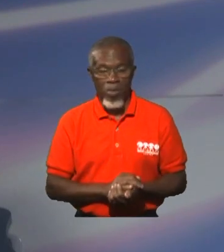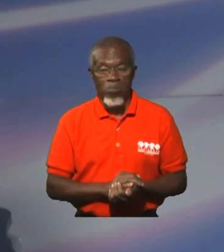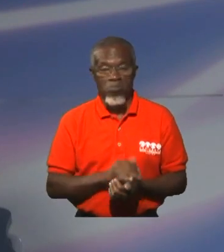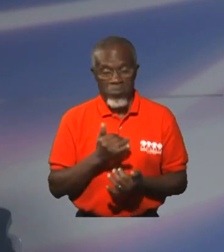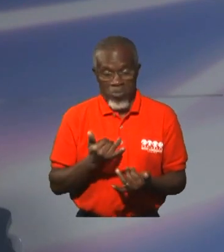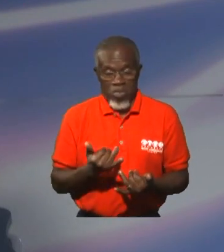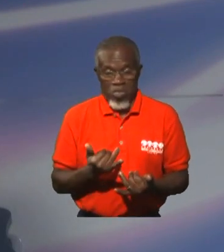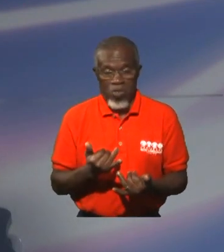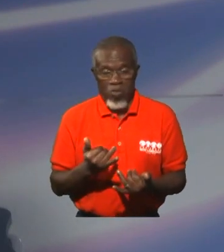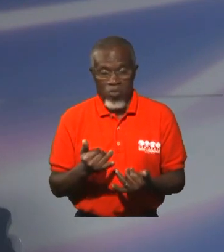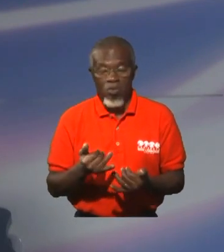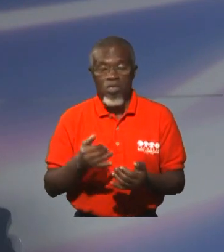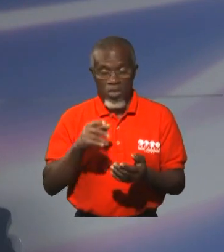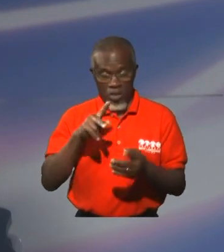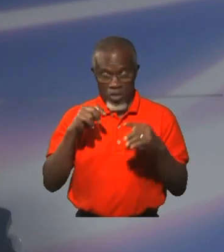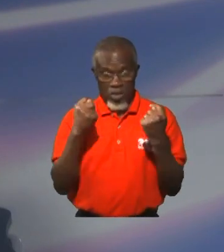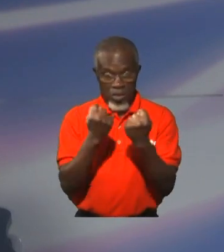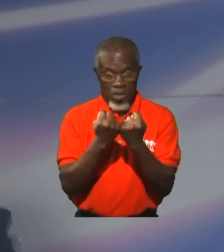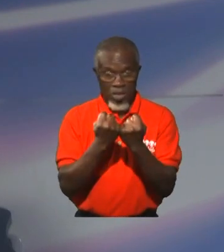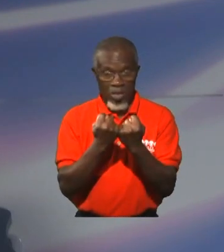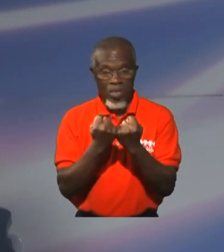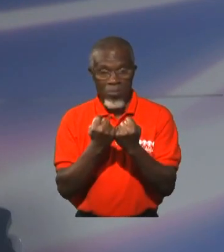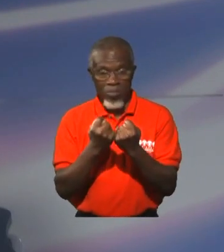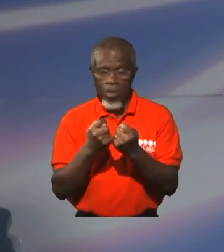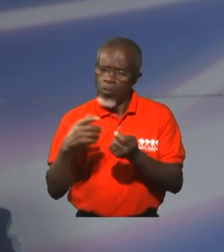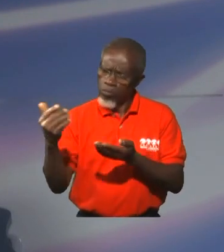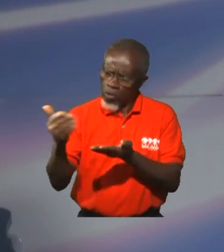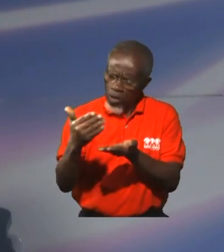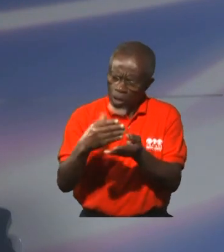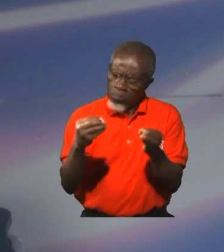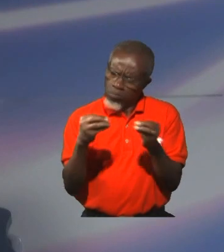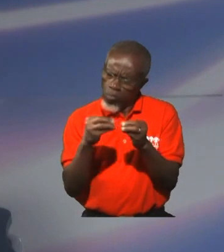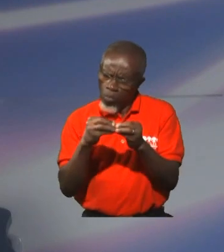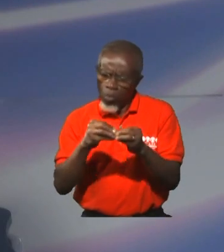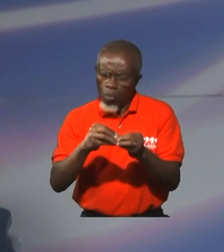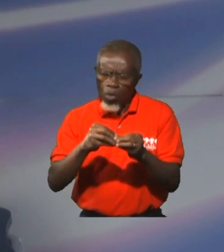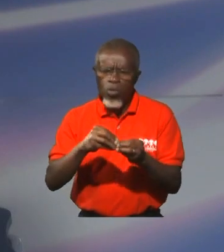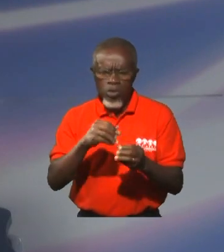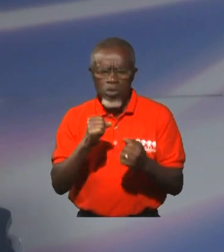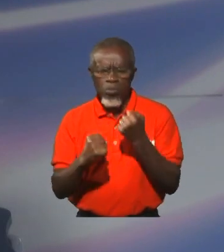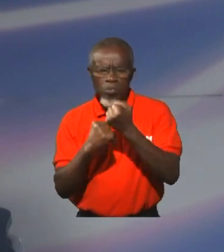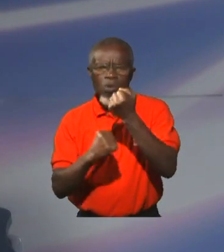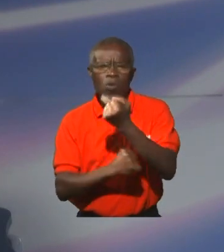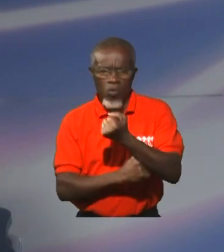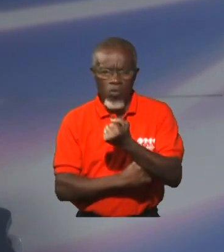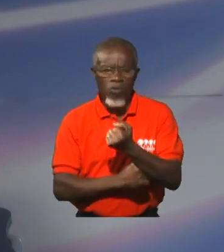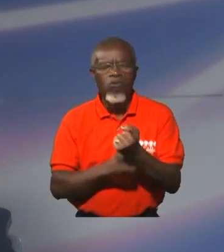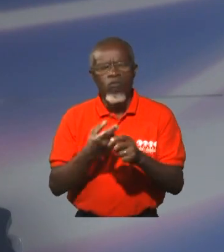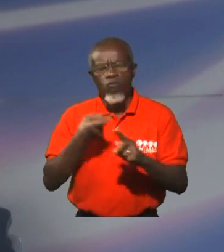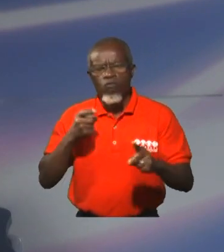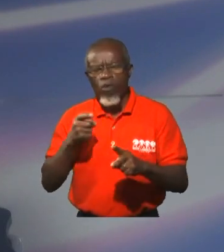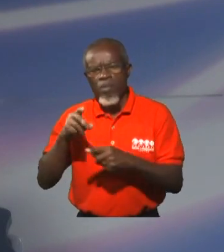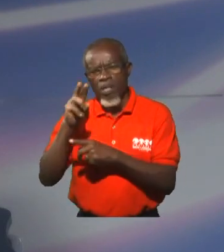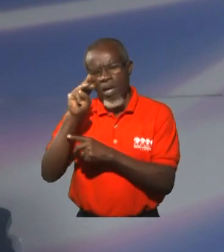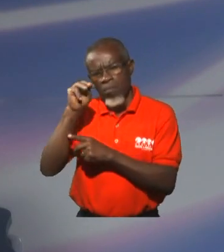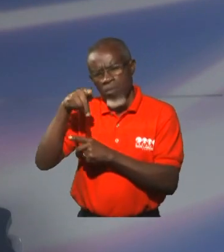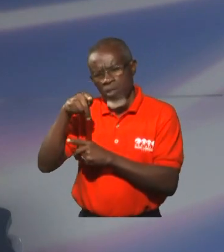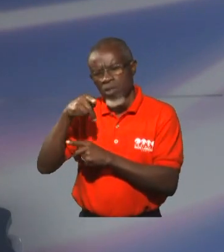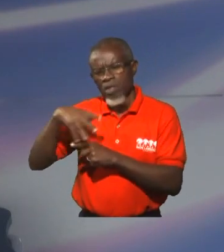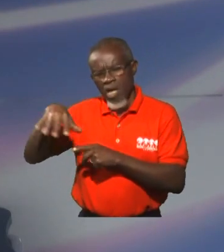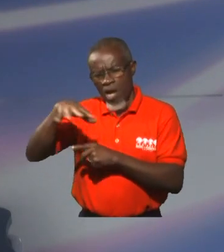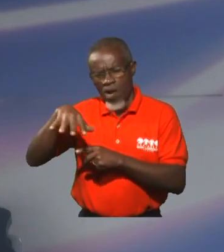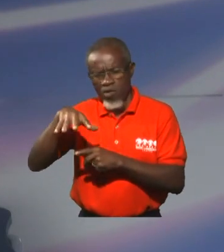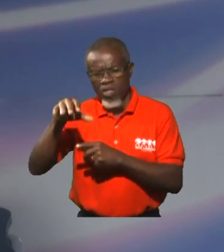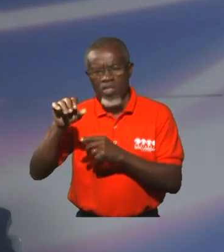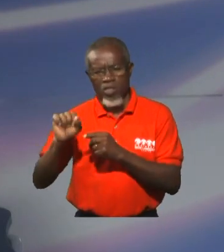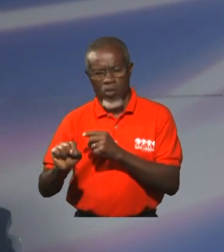Presentation College Chaguanas Robotics team has garnered support from their Member of Parliament in their call to make robotics a sport in Trinidad